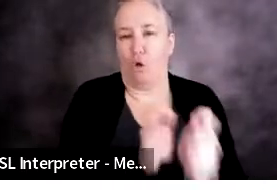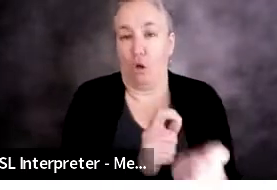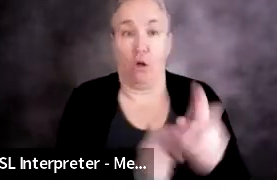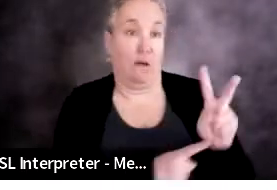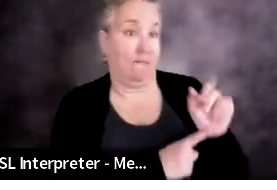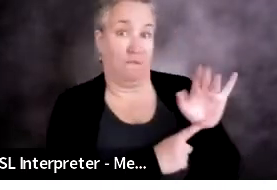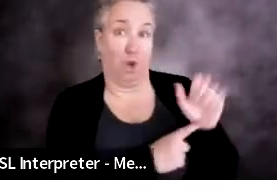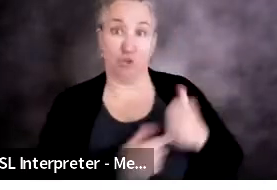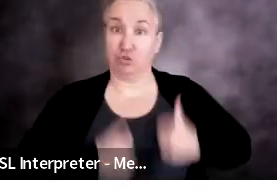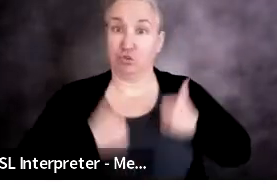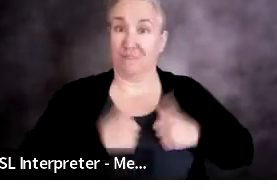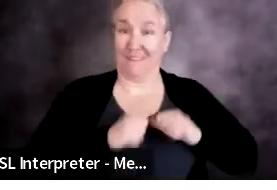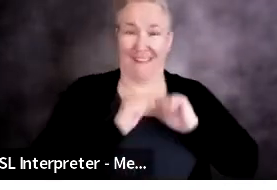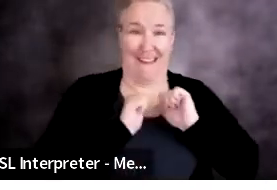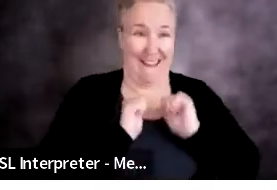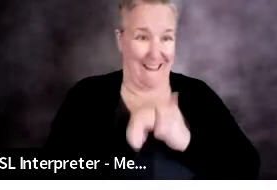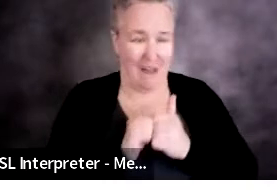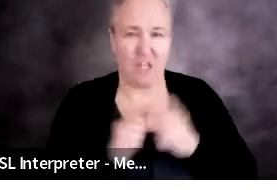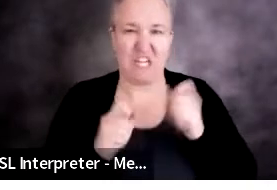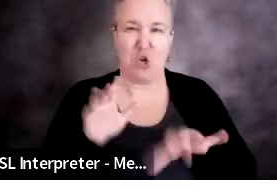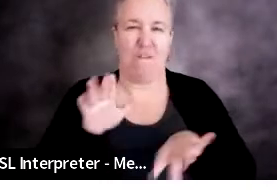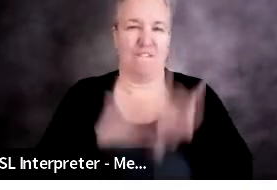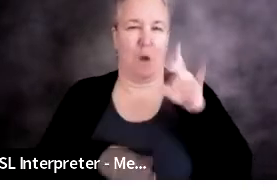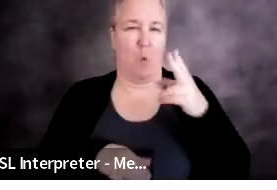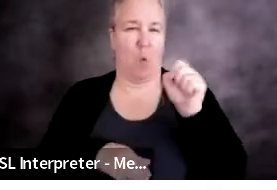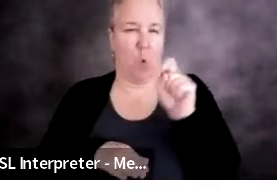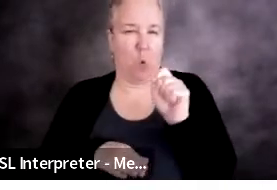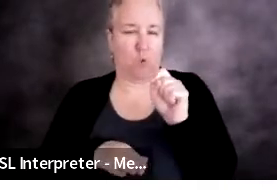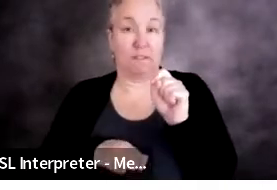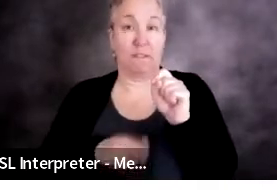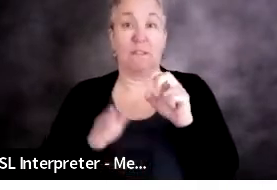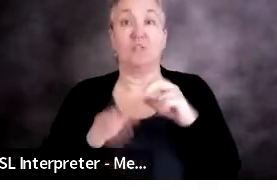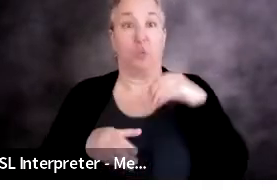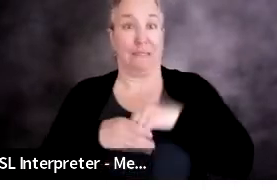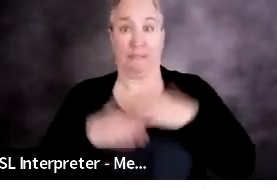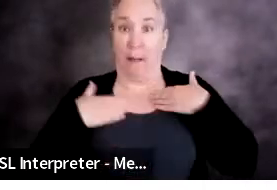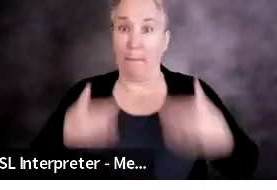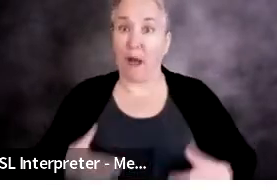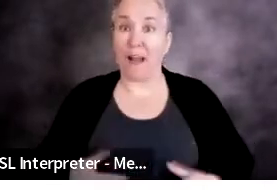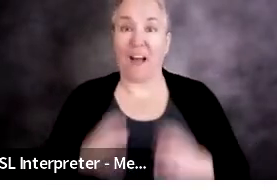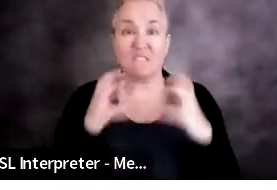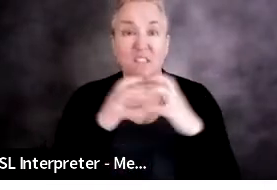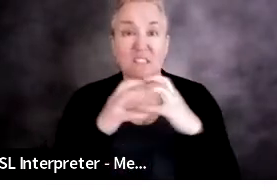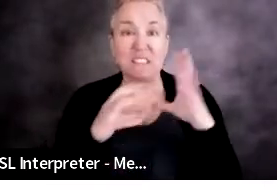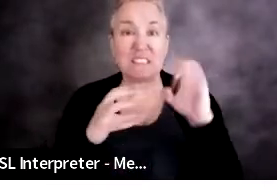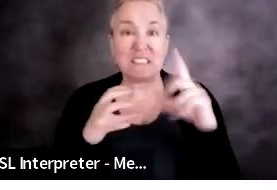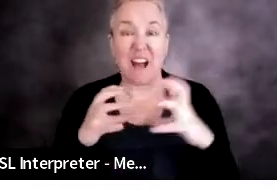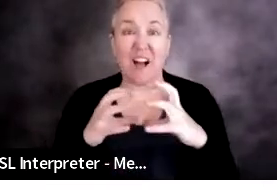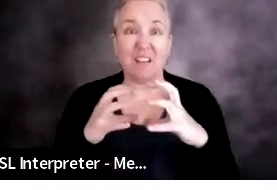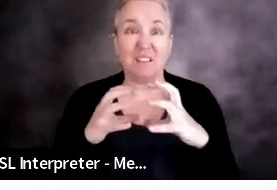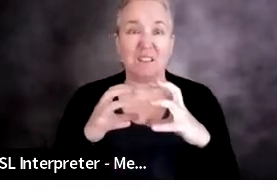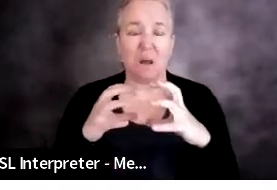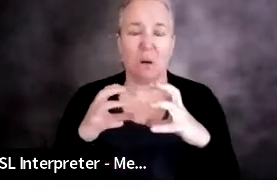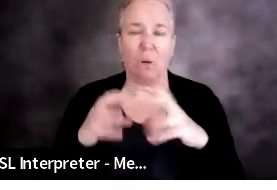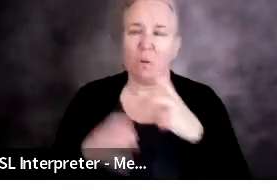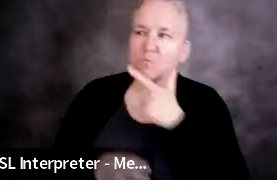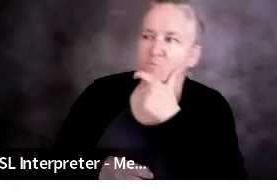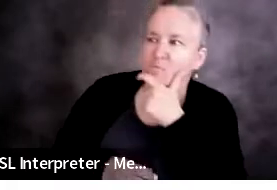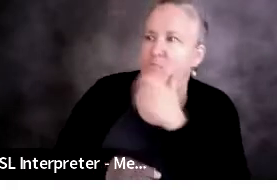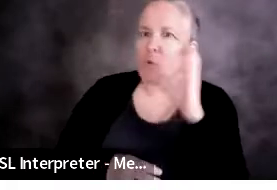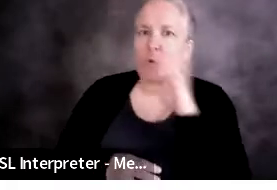need a host. That host is the cells within our bodies. Once the virus enters our